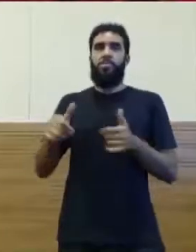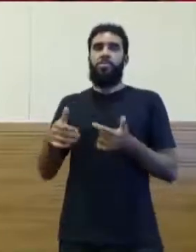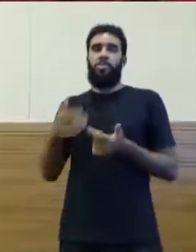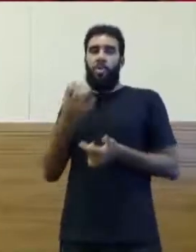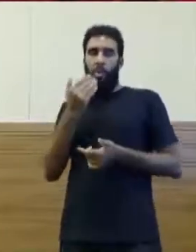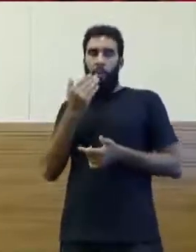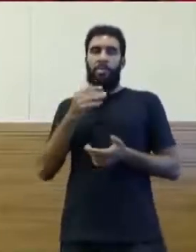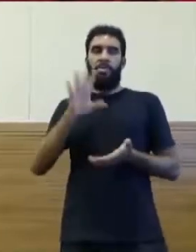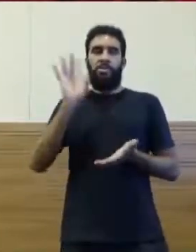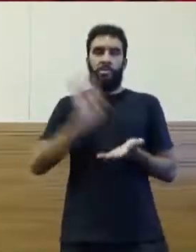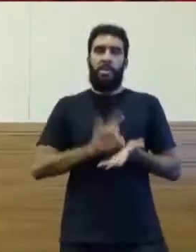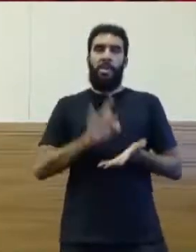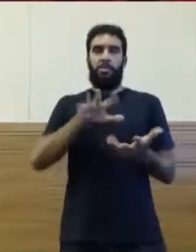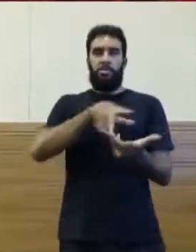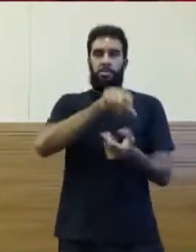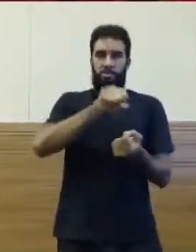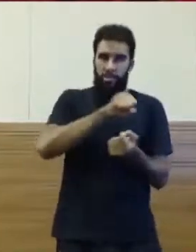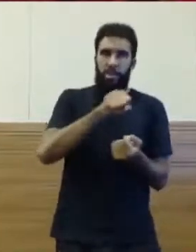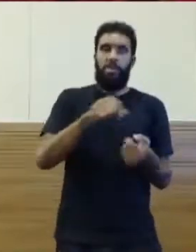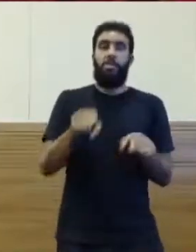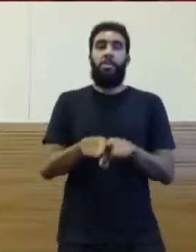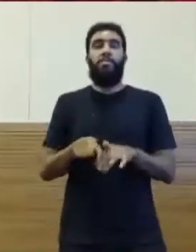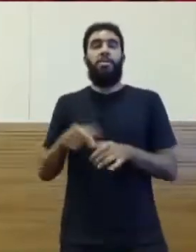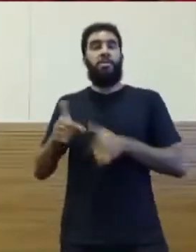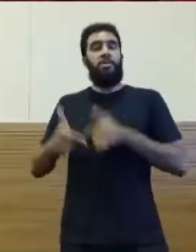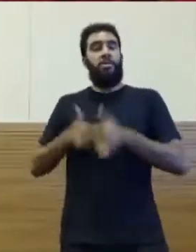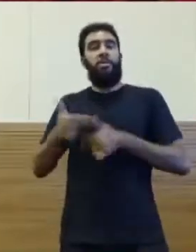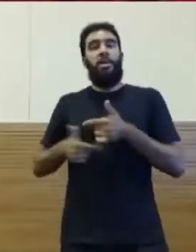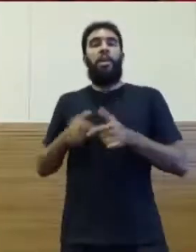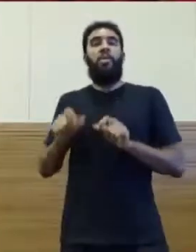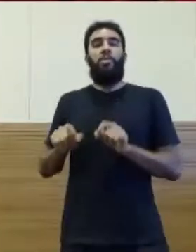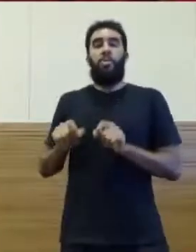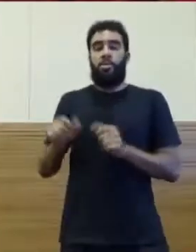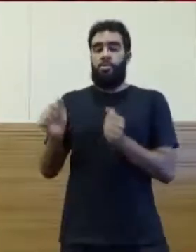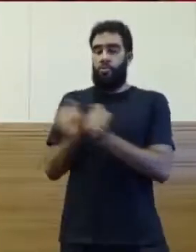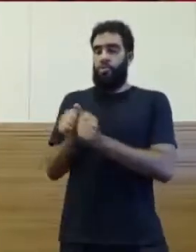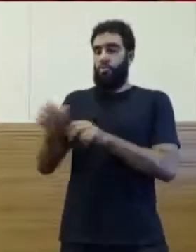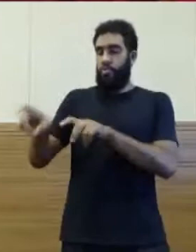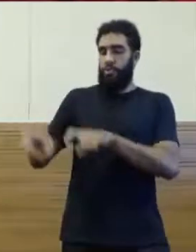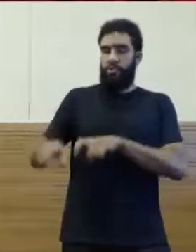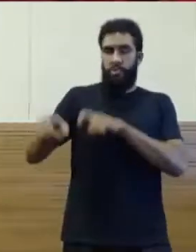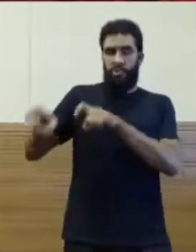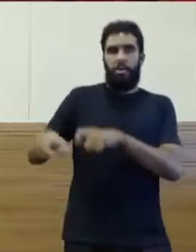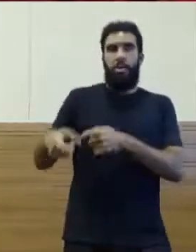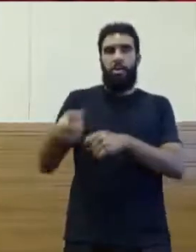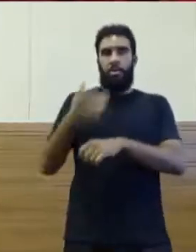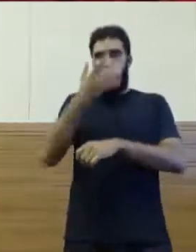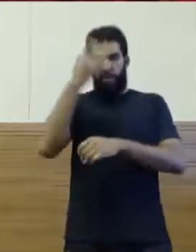the transformation, and that these be sustainable